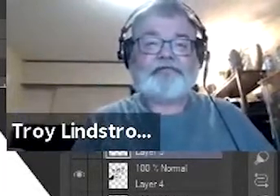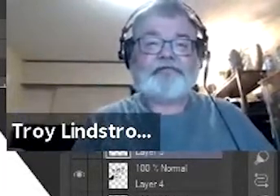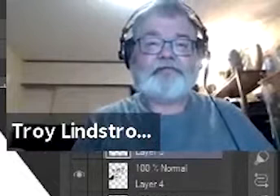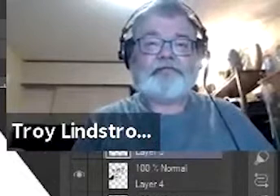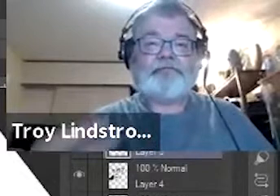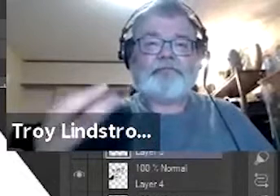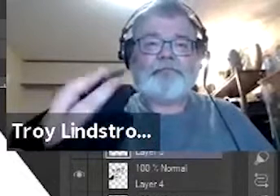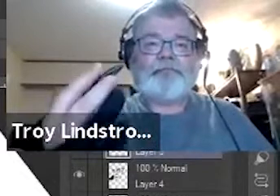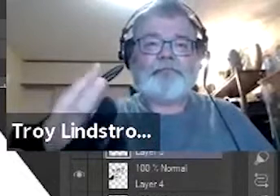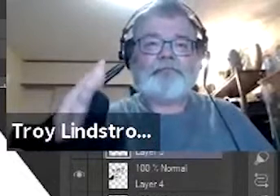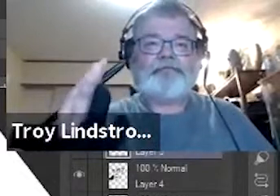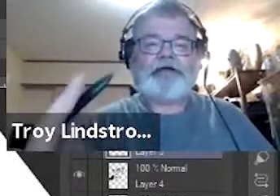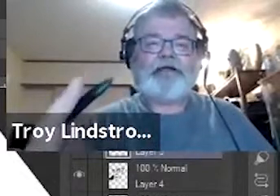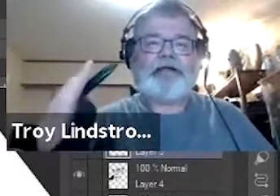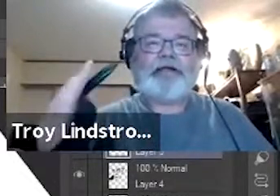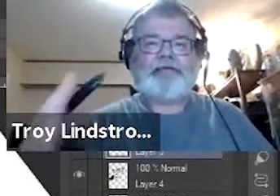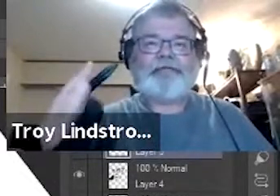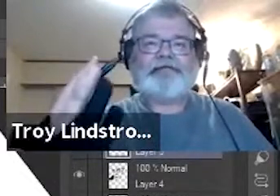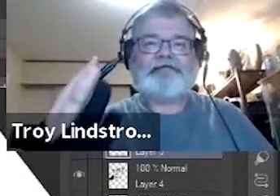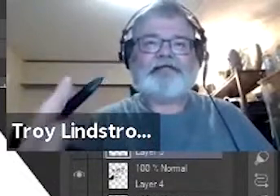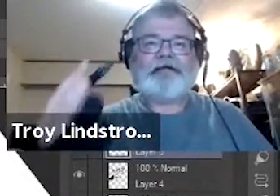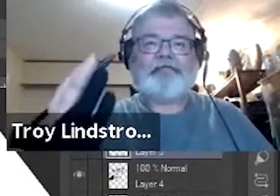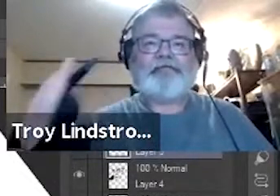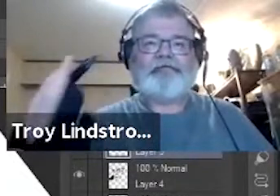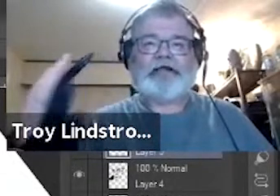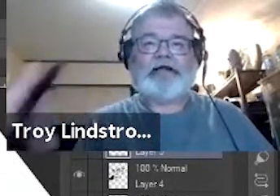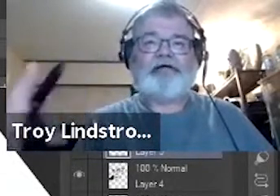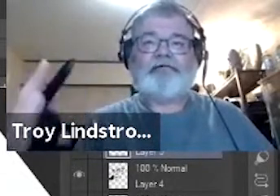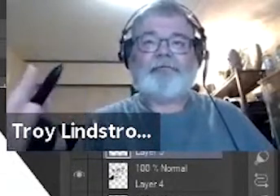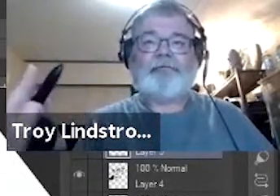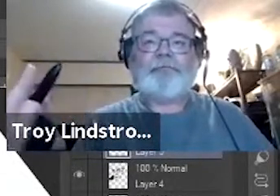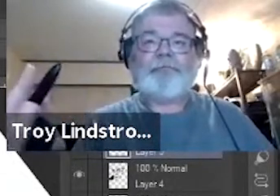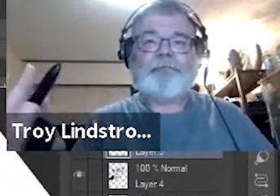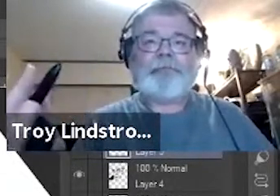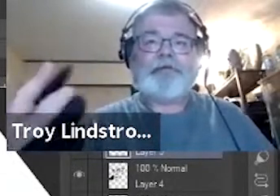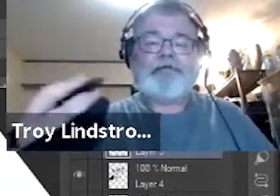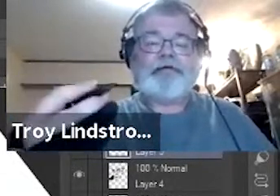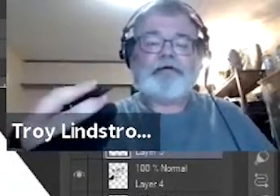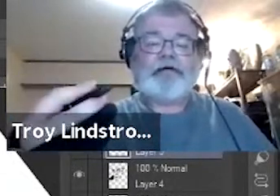just trying to get people to see that we were there.